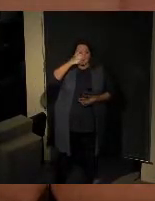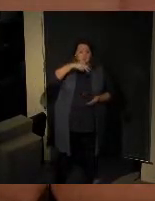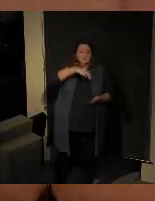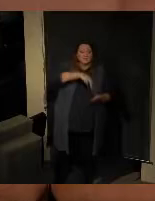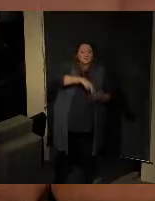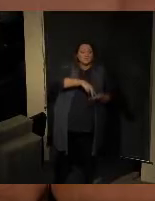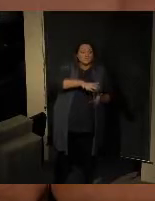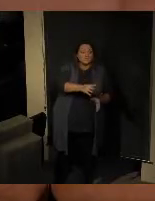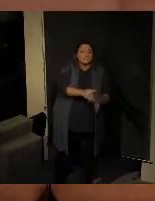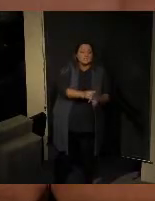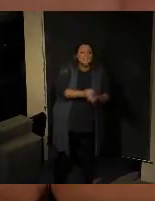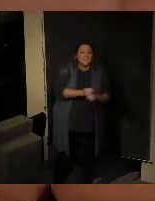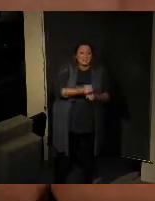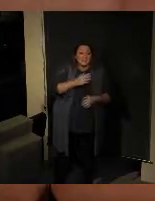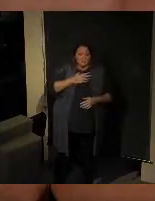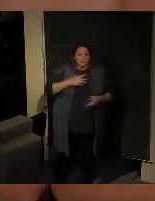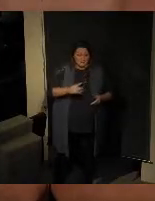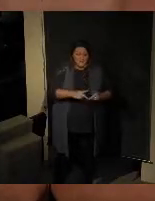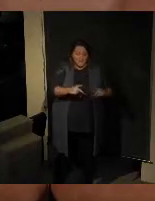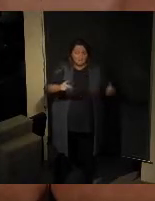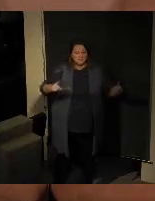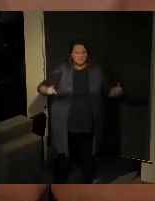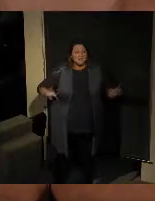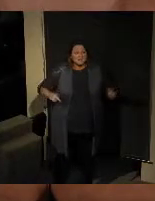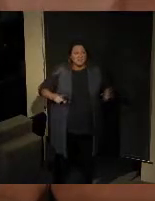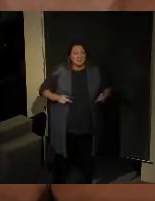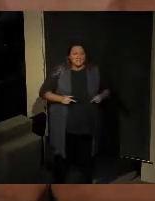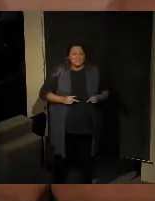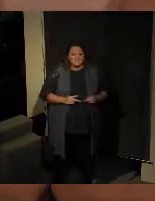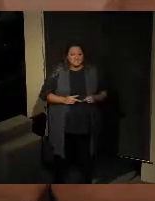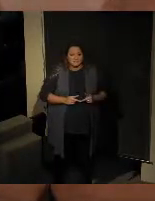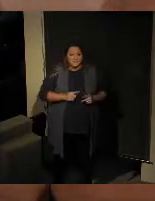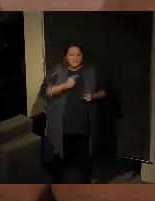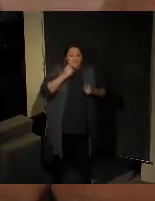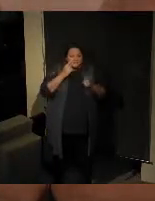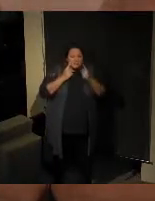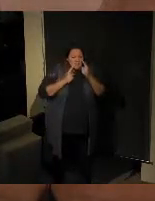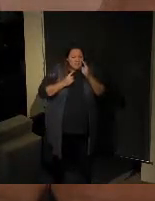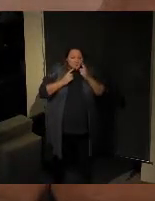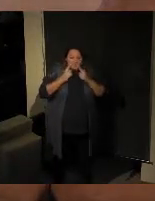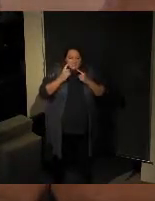filled my eyes as he began my plea.